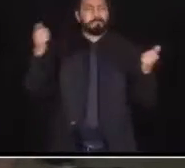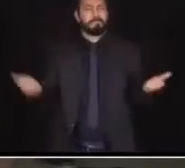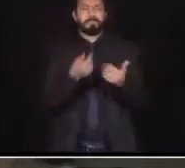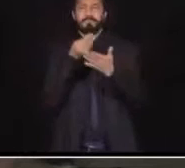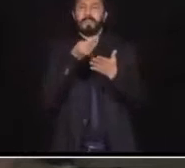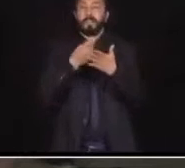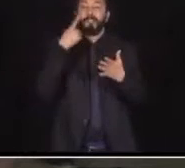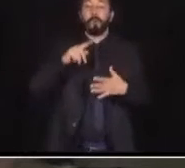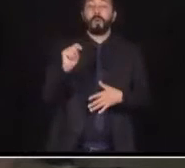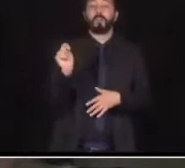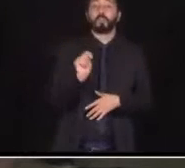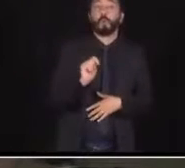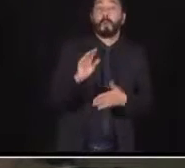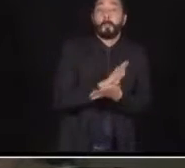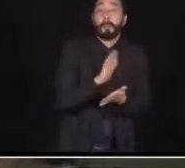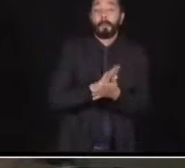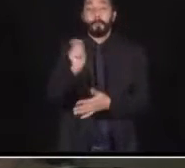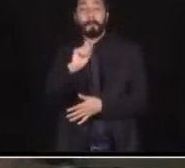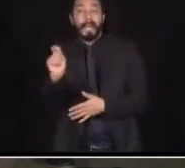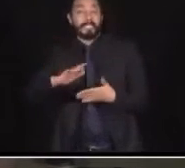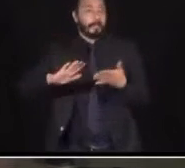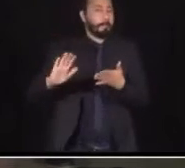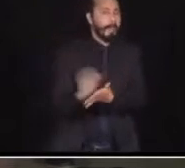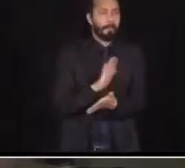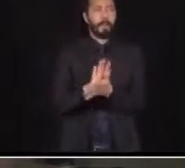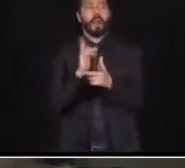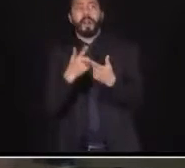pens, paper, whatever it is. But having